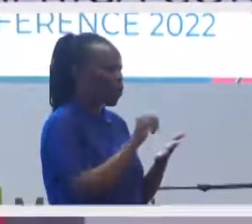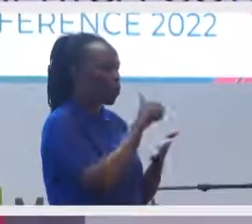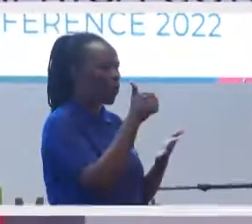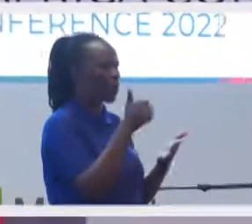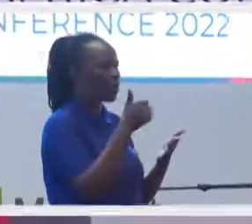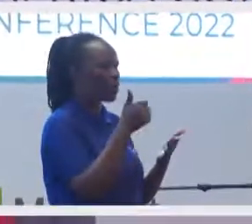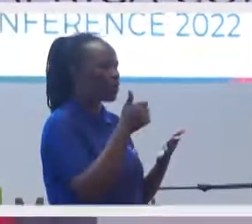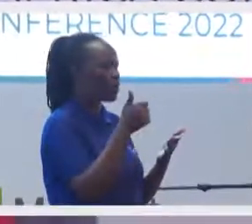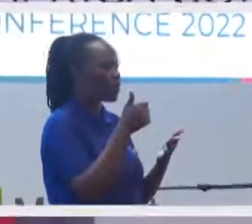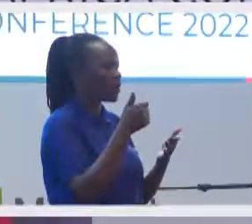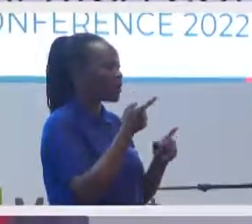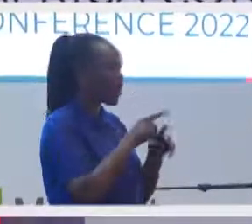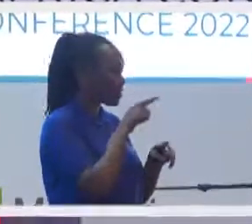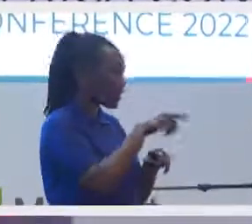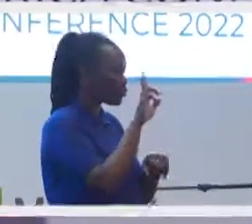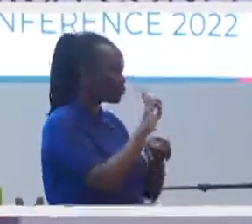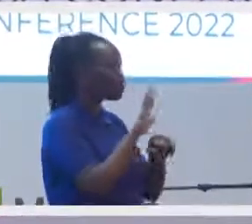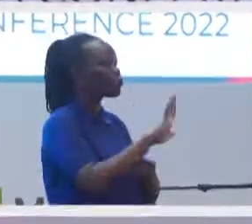your voice.